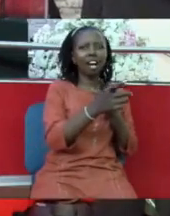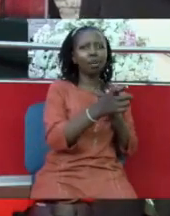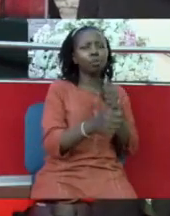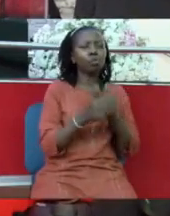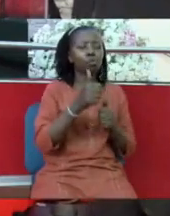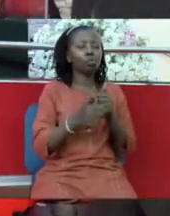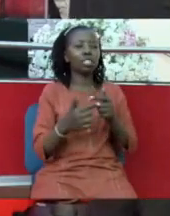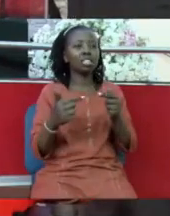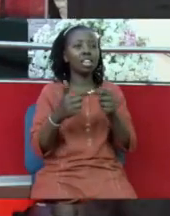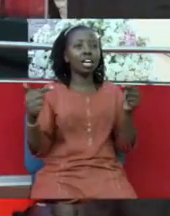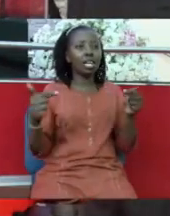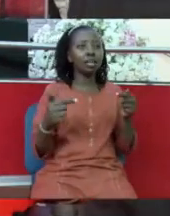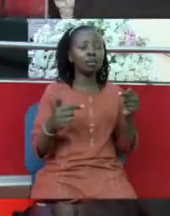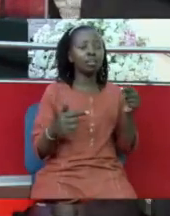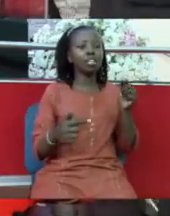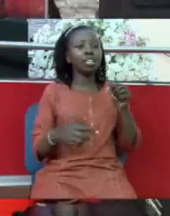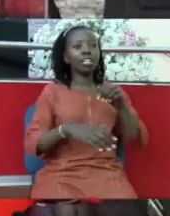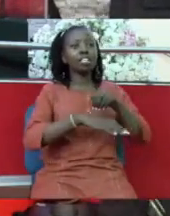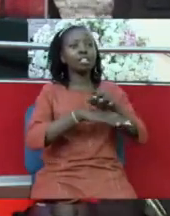to you.